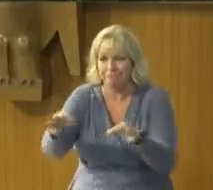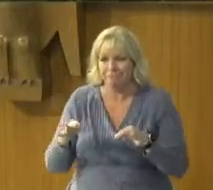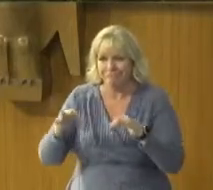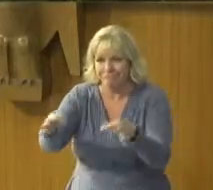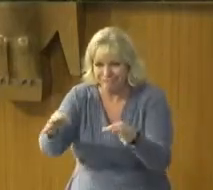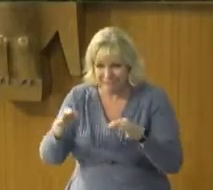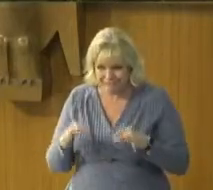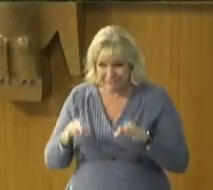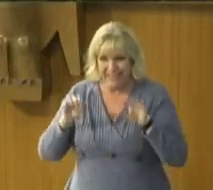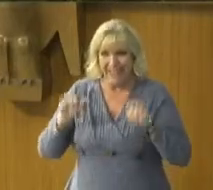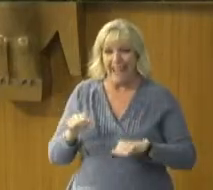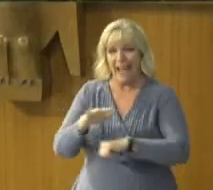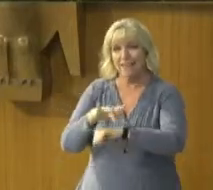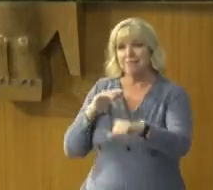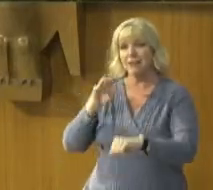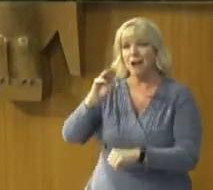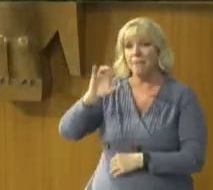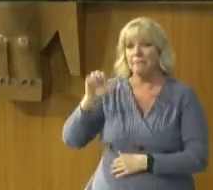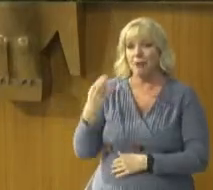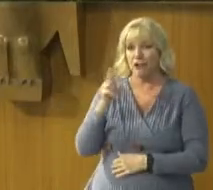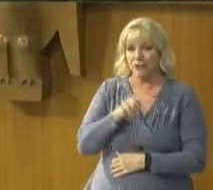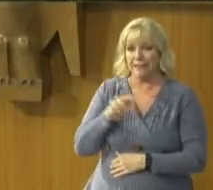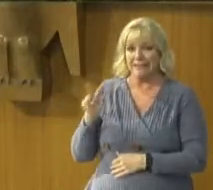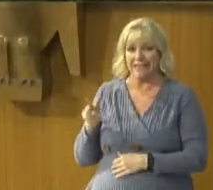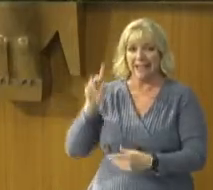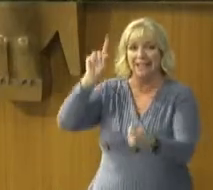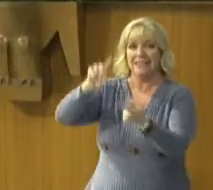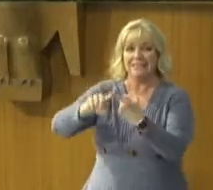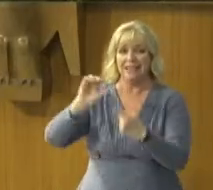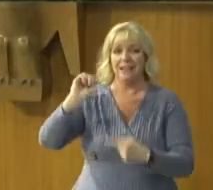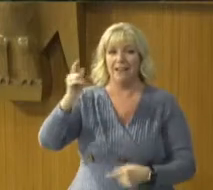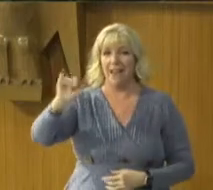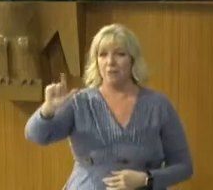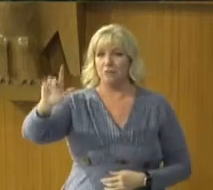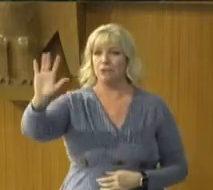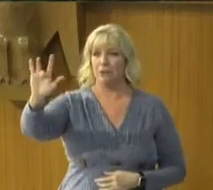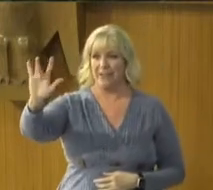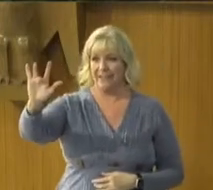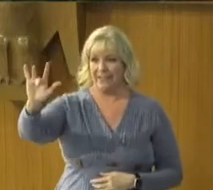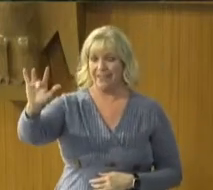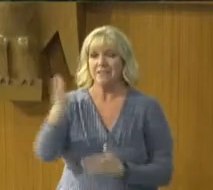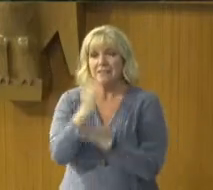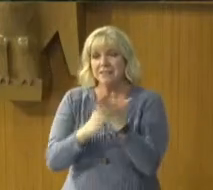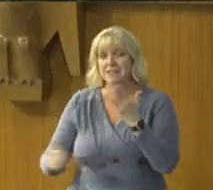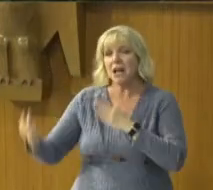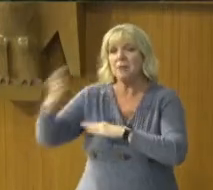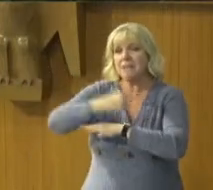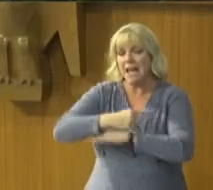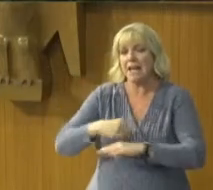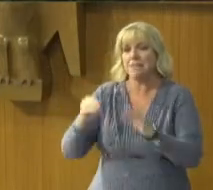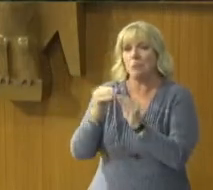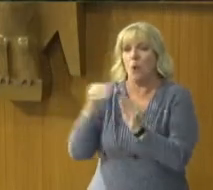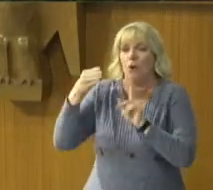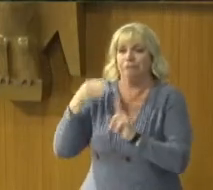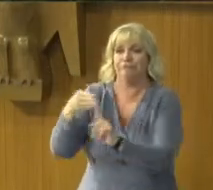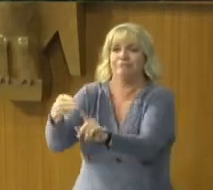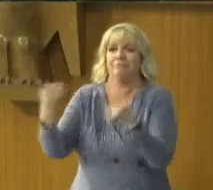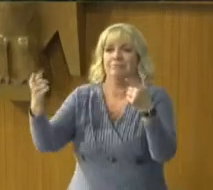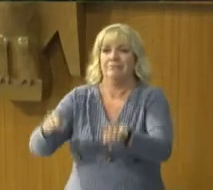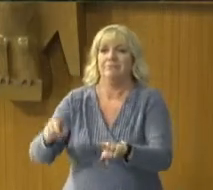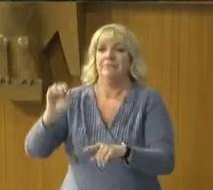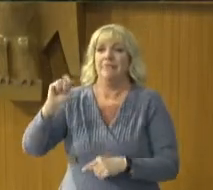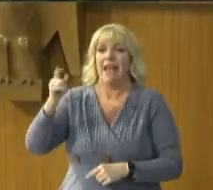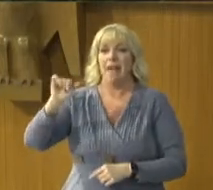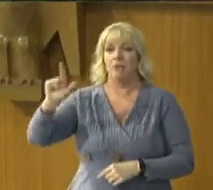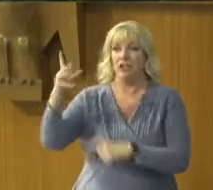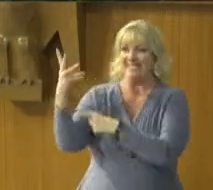as March 22nd all the way until April 25th, with some days more common than others. So April